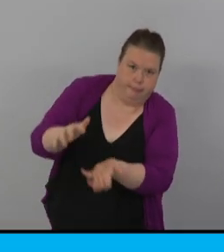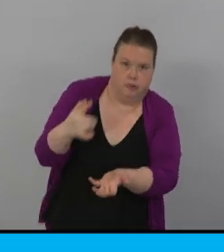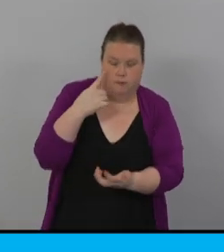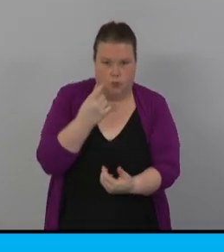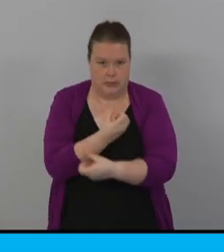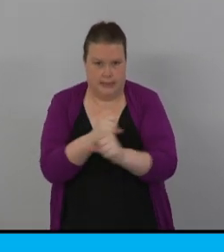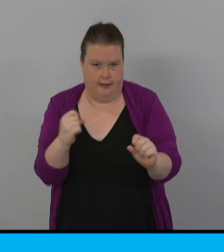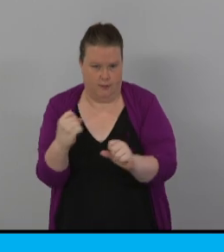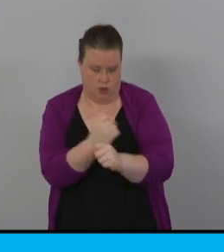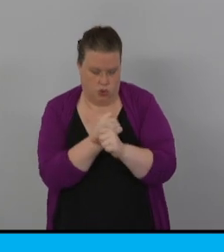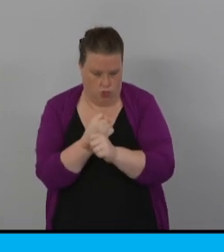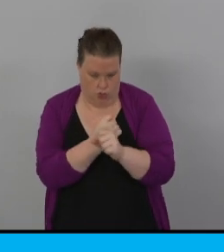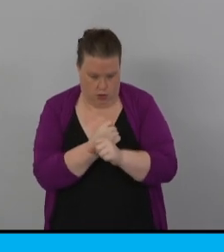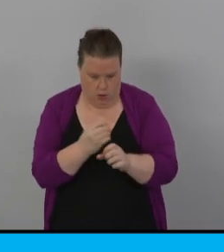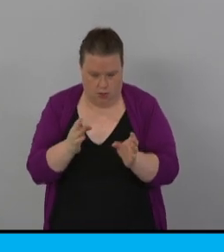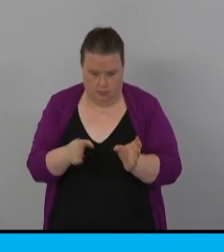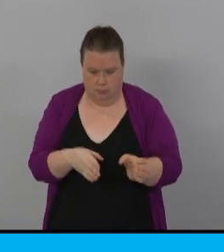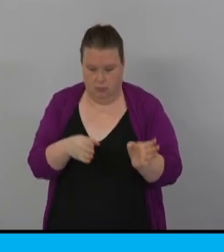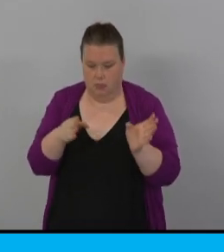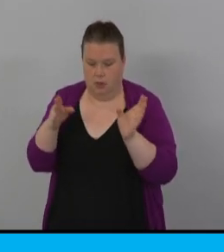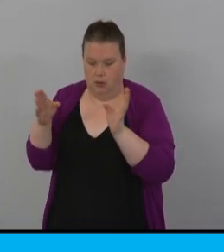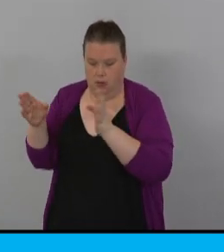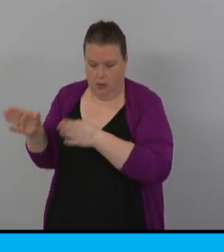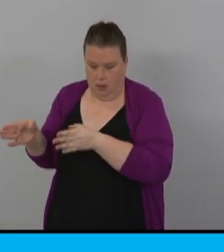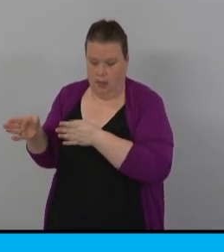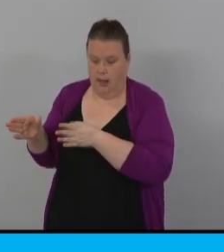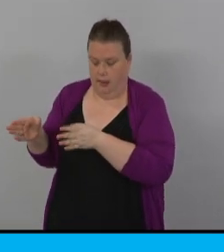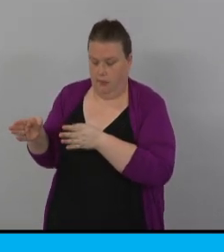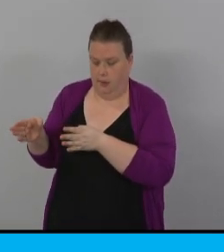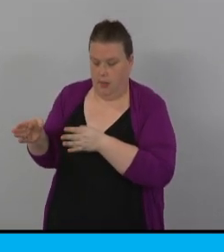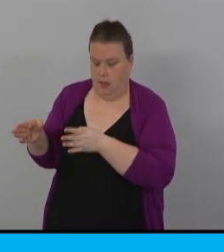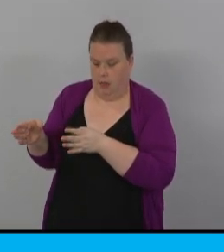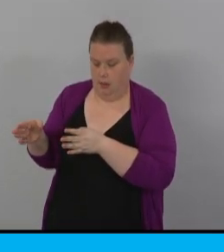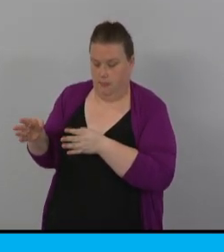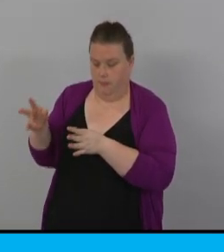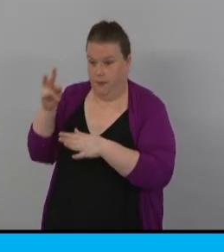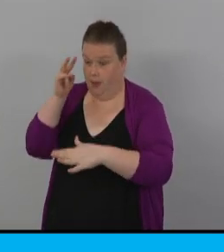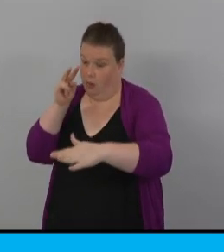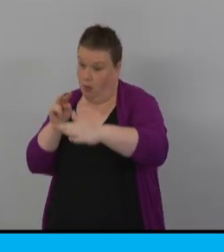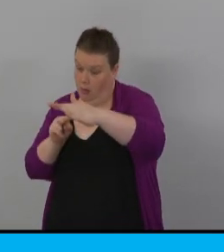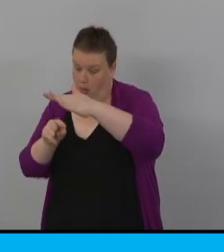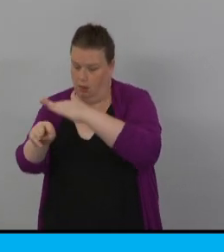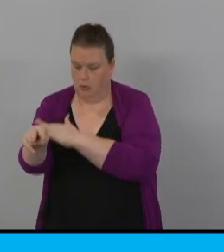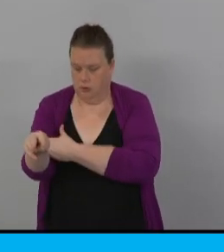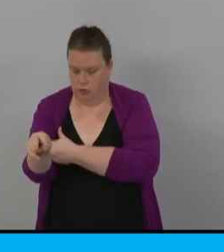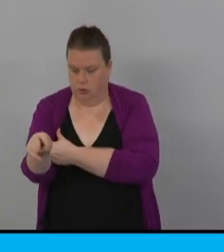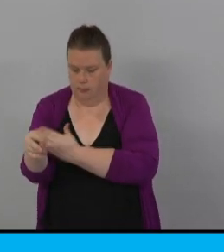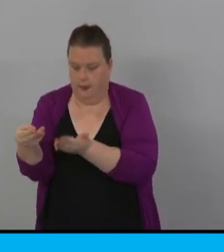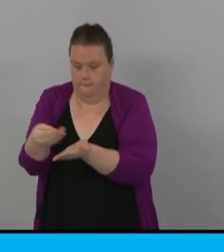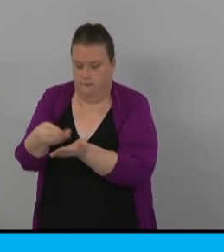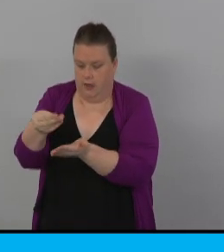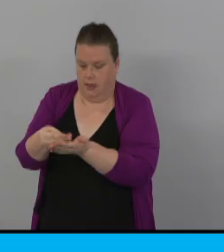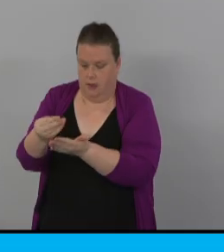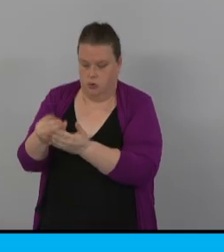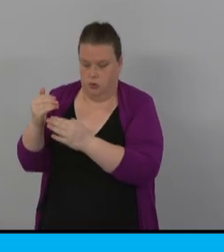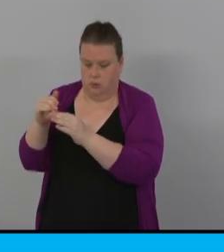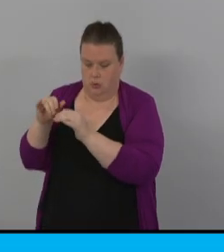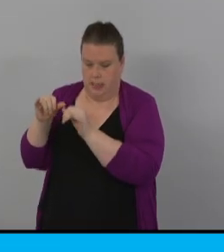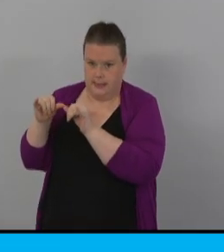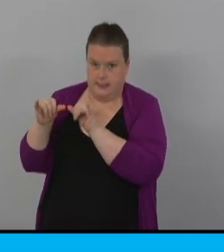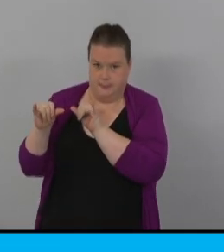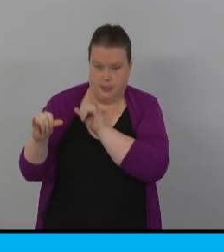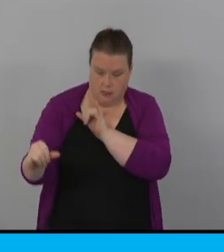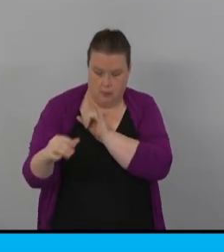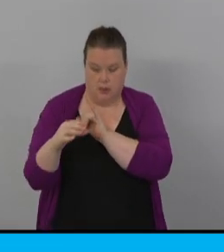up. And then lastly, the long-term financial stability and transparency. Now,